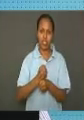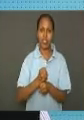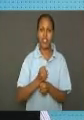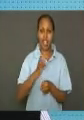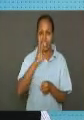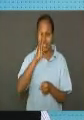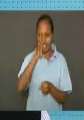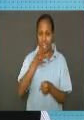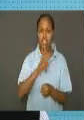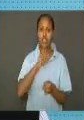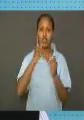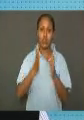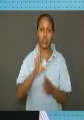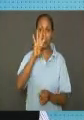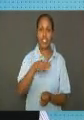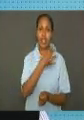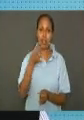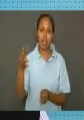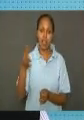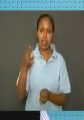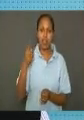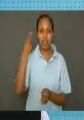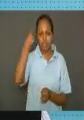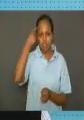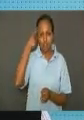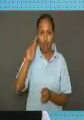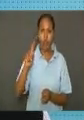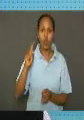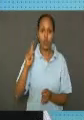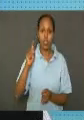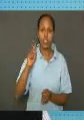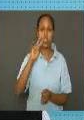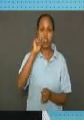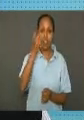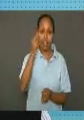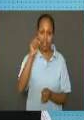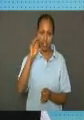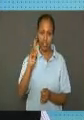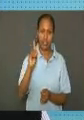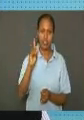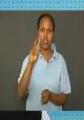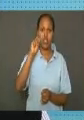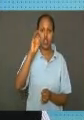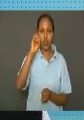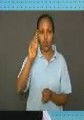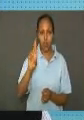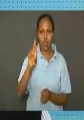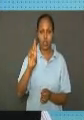create a truth table for a NAND,